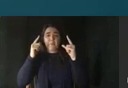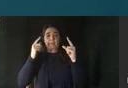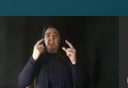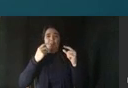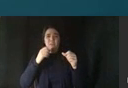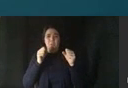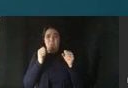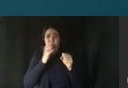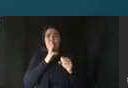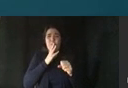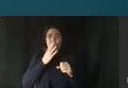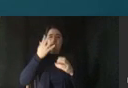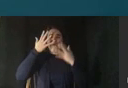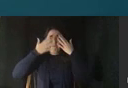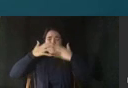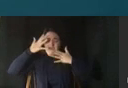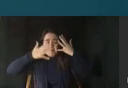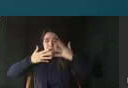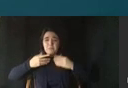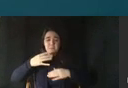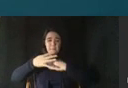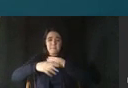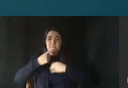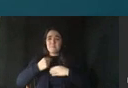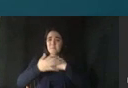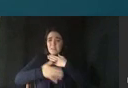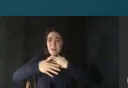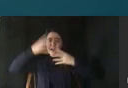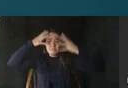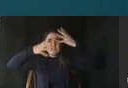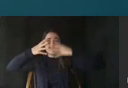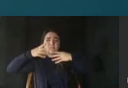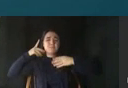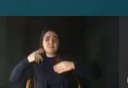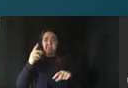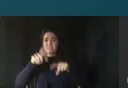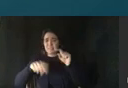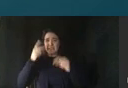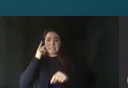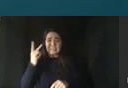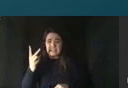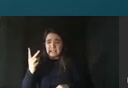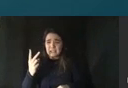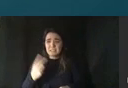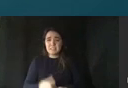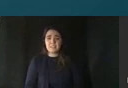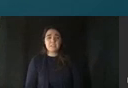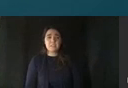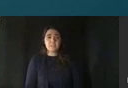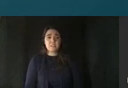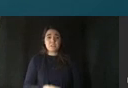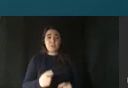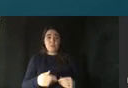see because of all of the blood. She was eventually then taken to a